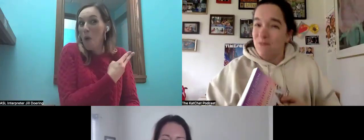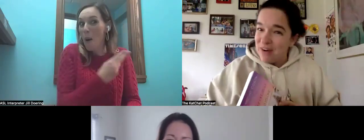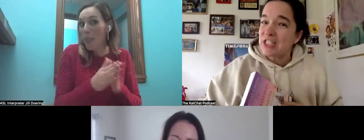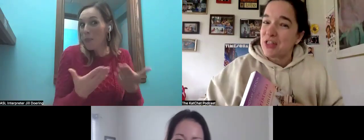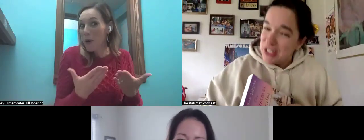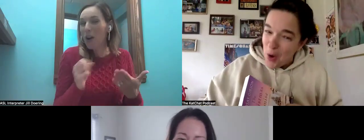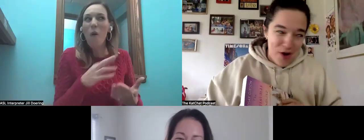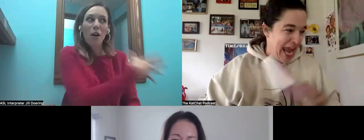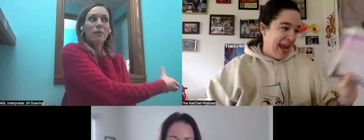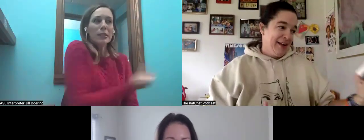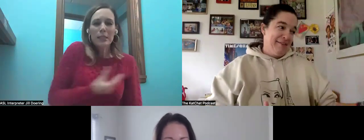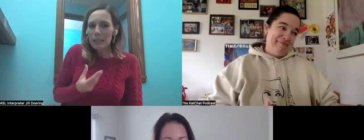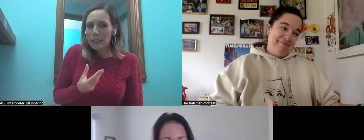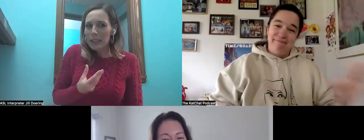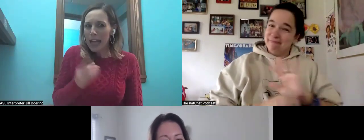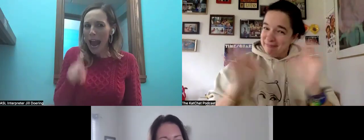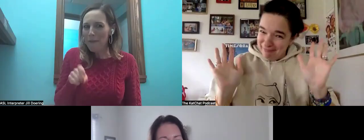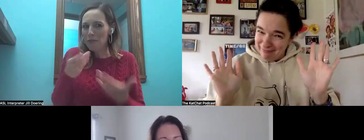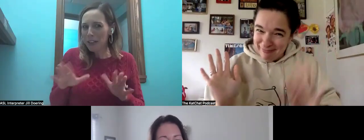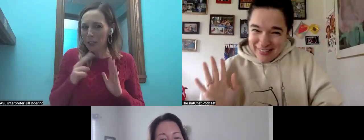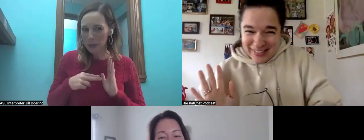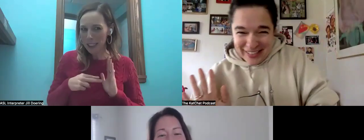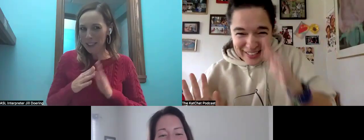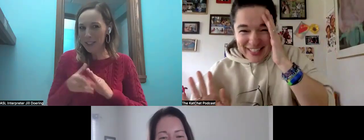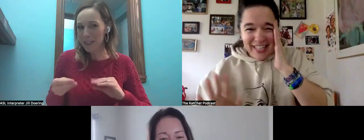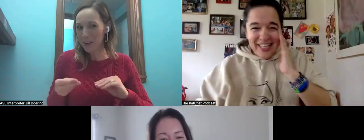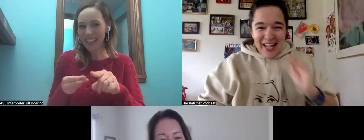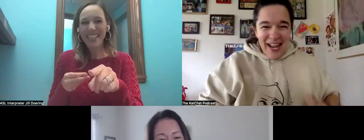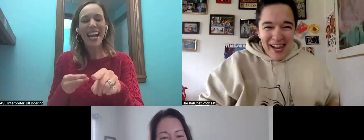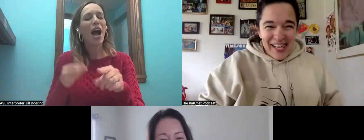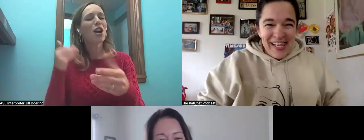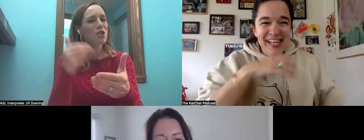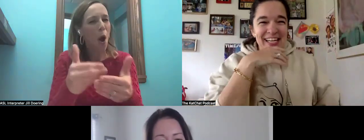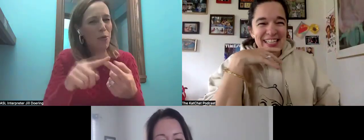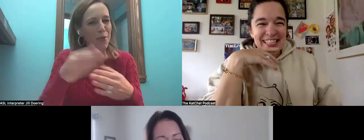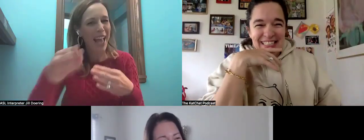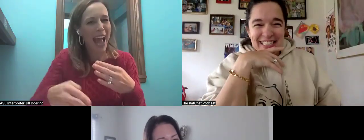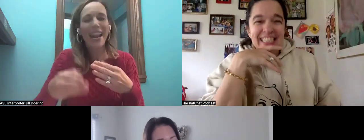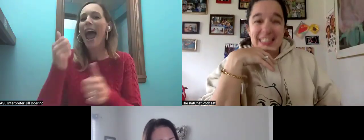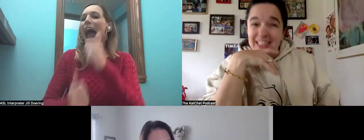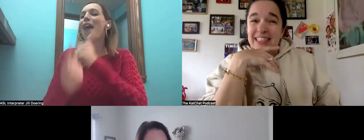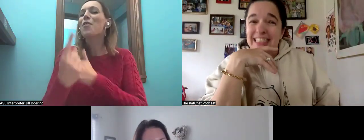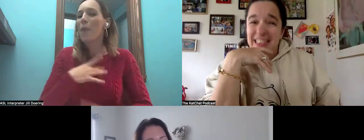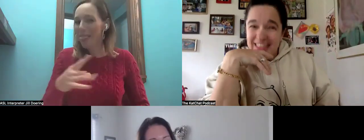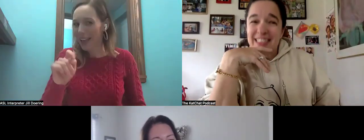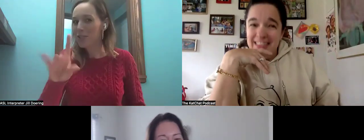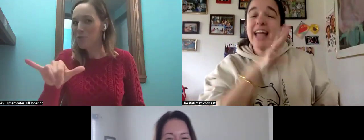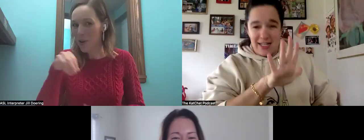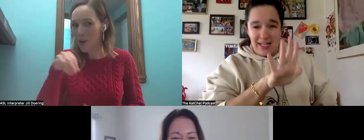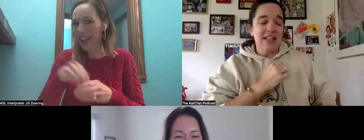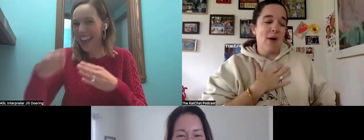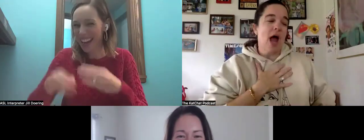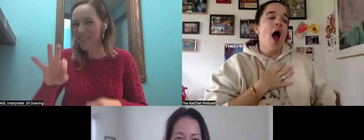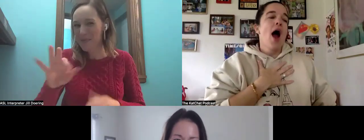again to finish the story. Yes. Get to the end because everybody likes Troy in the end.